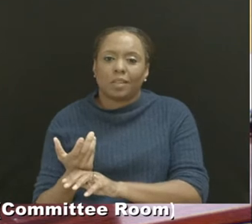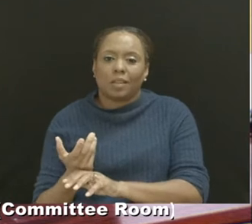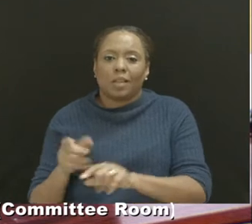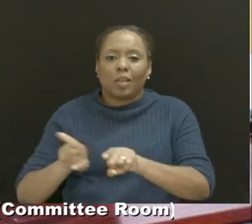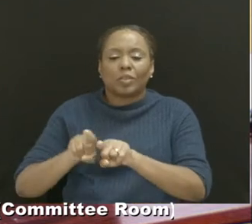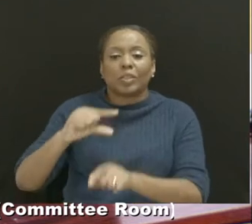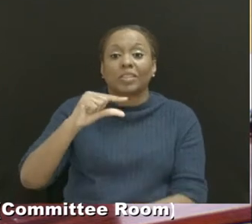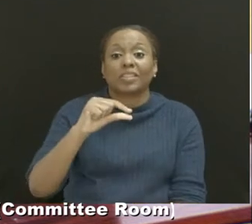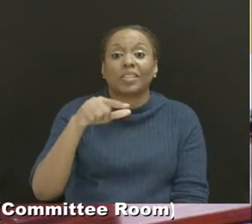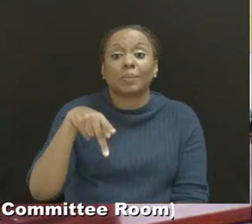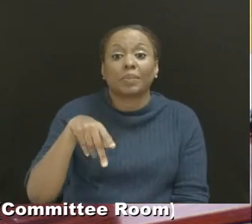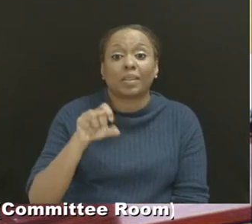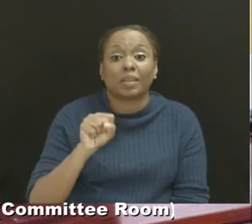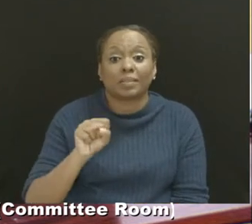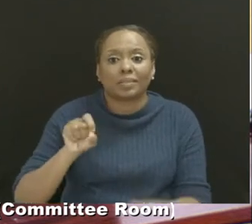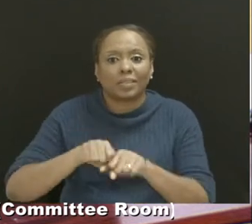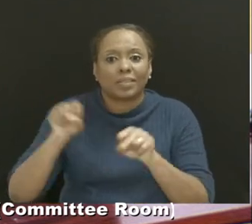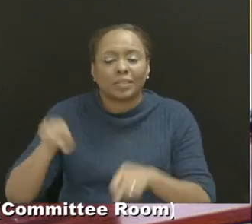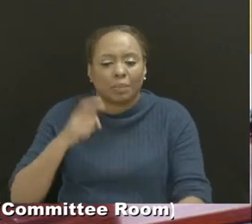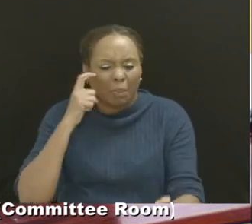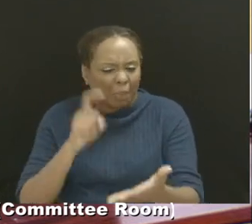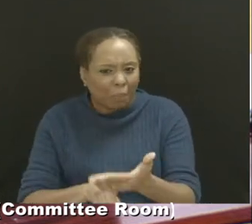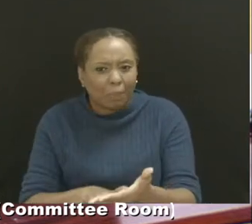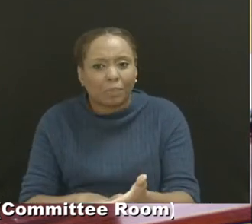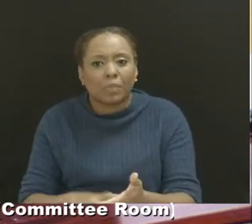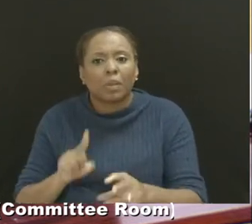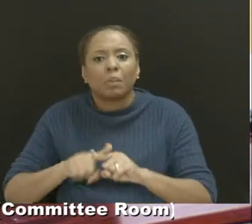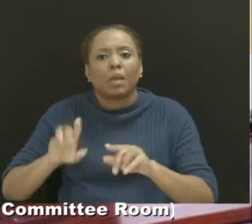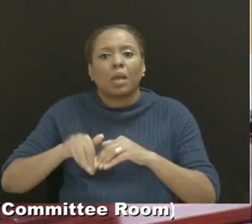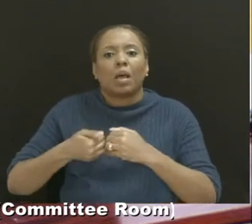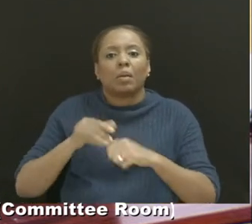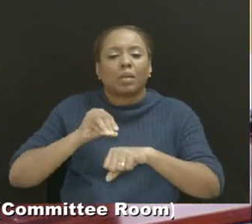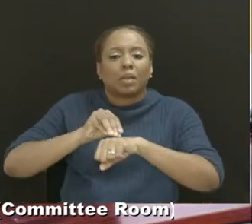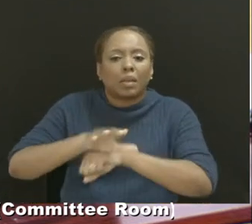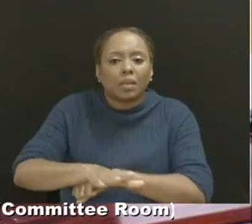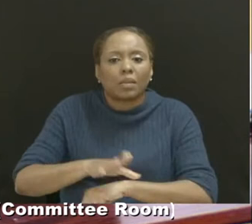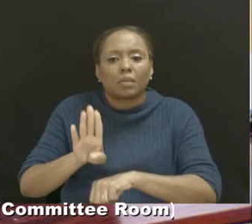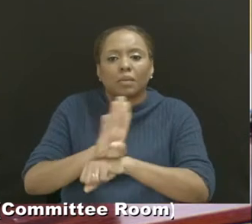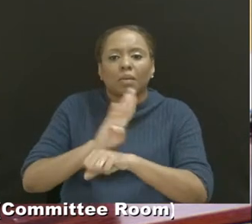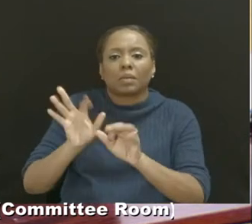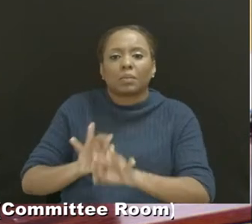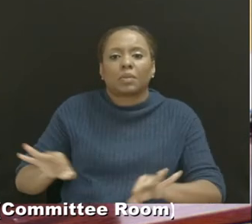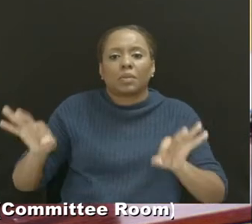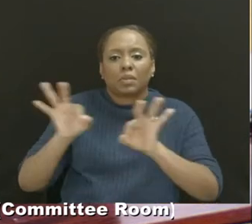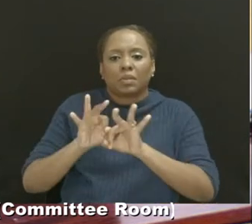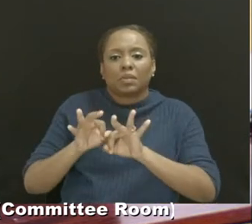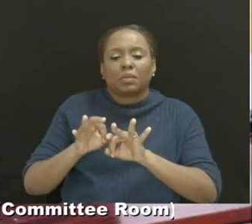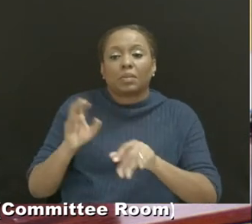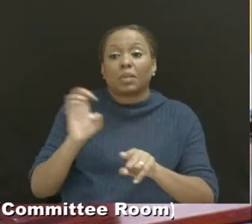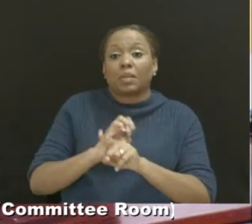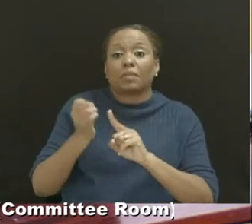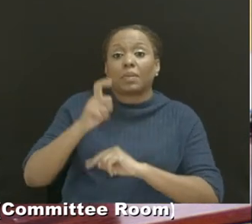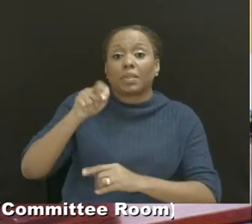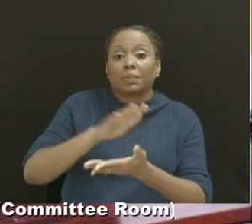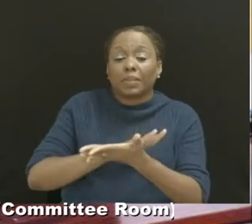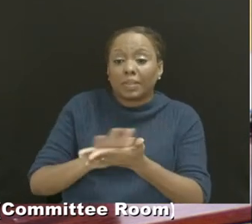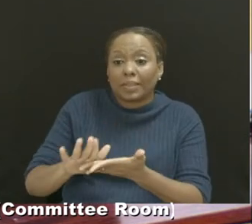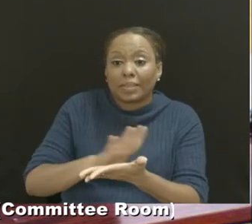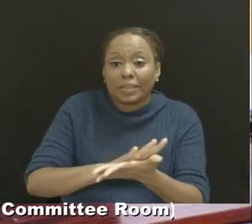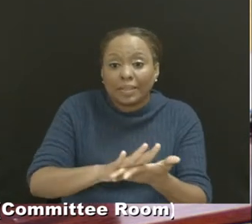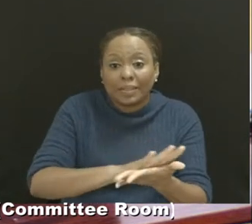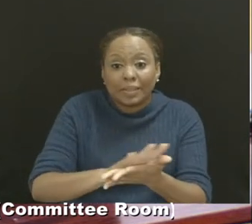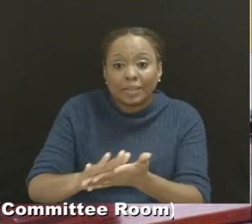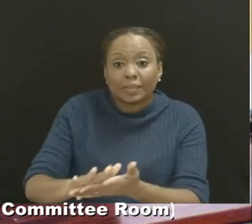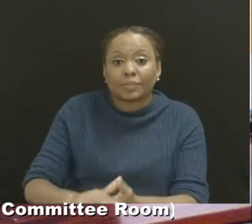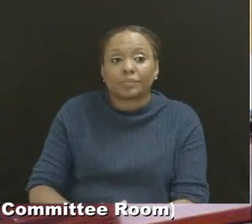bear. But how it affects ordinary Barbadians is the most important conversation. When your environment is clean, what